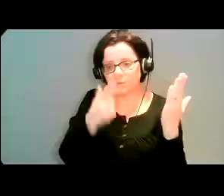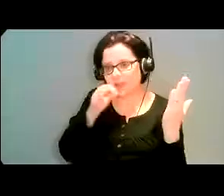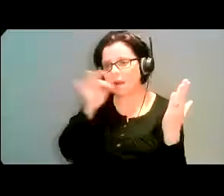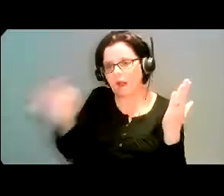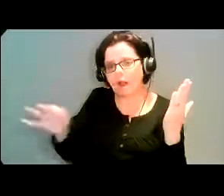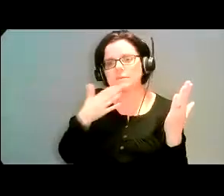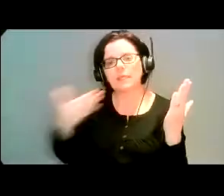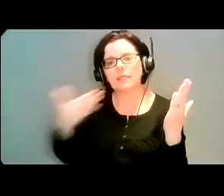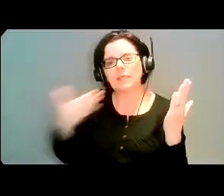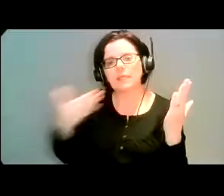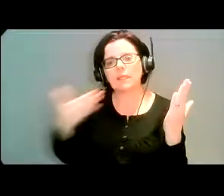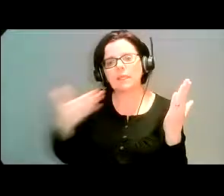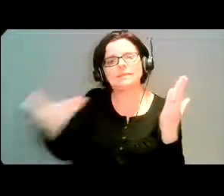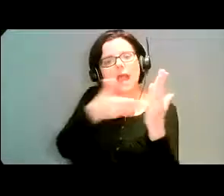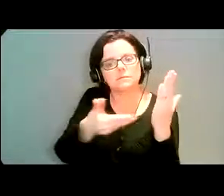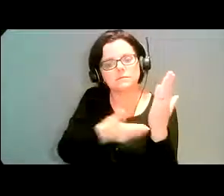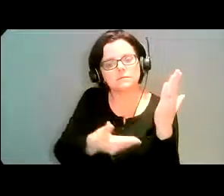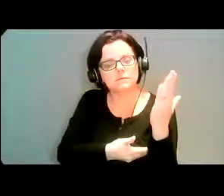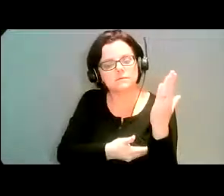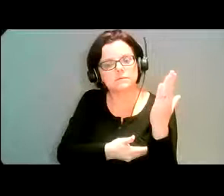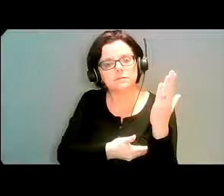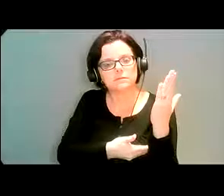vital to